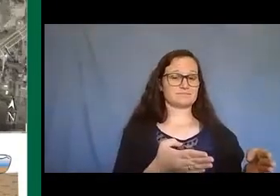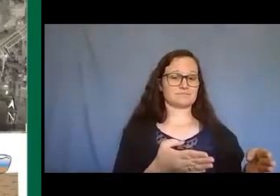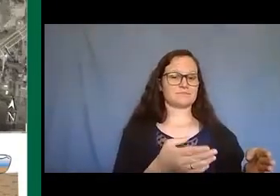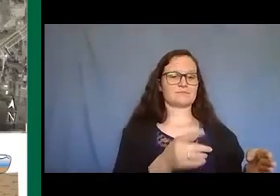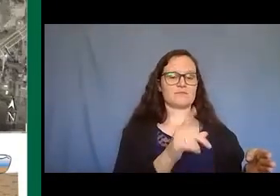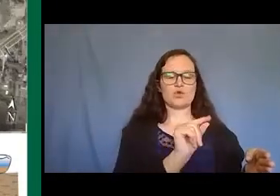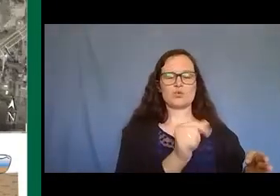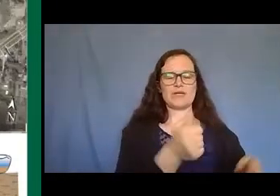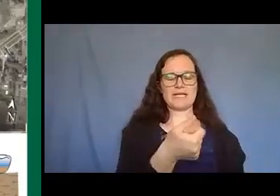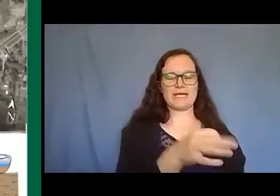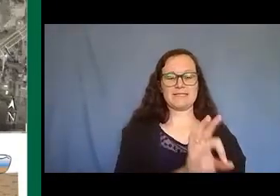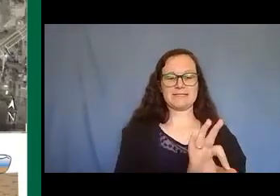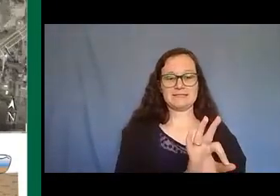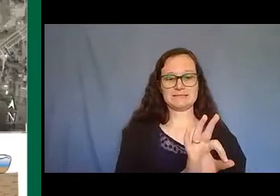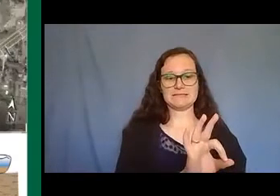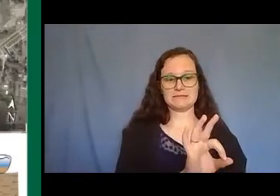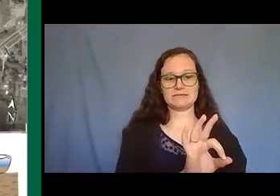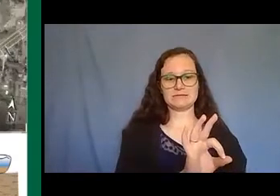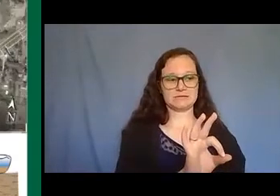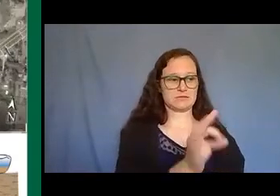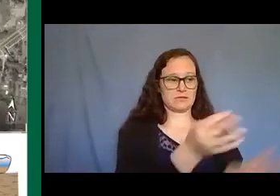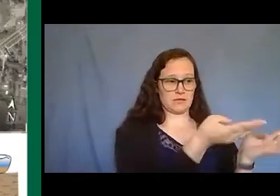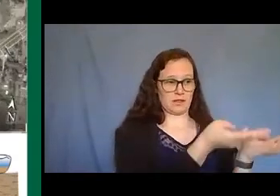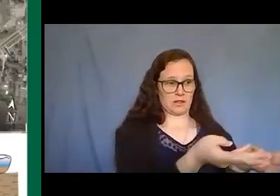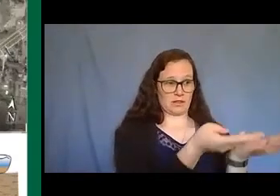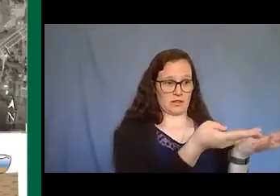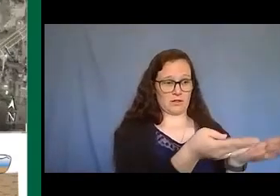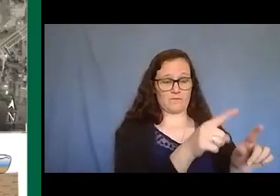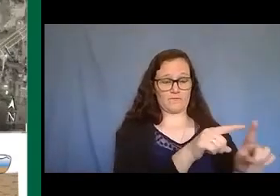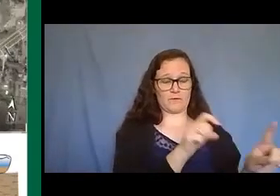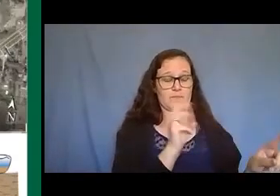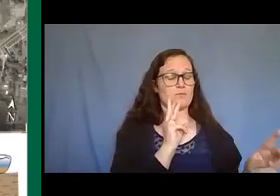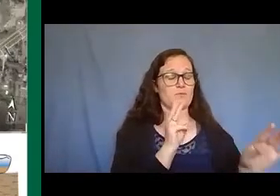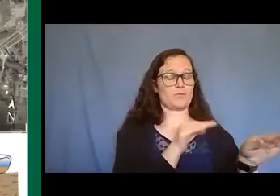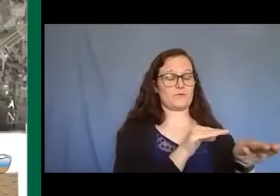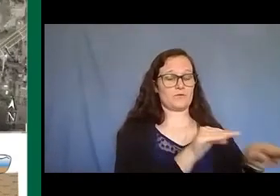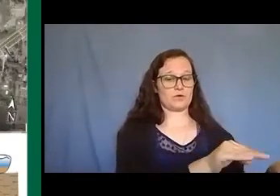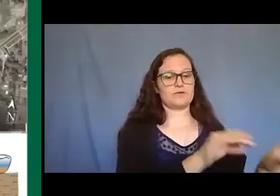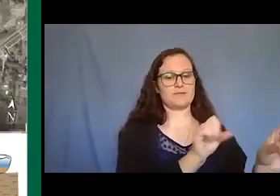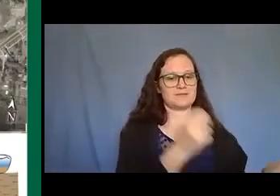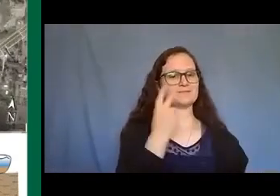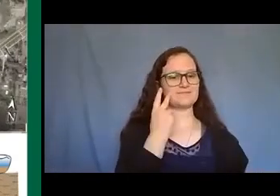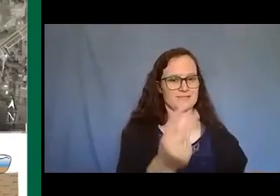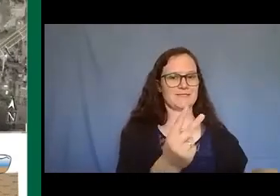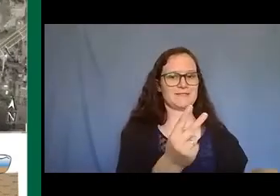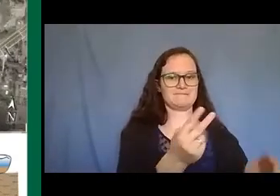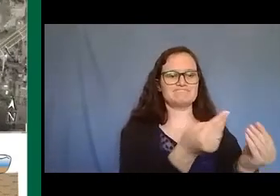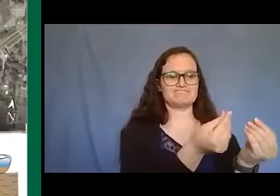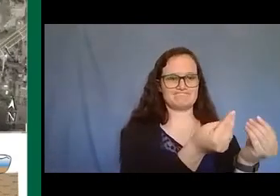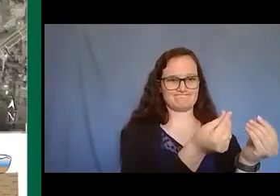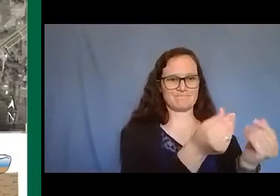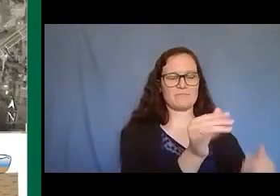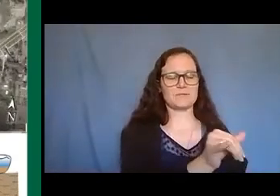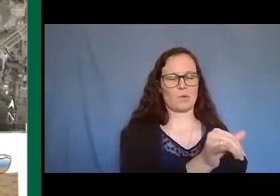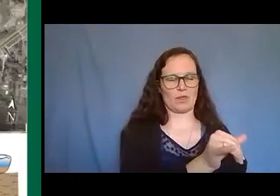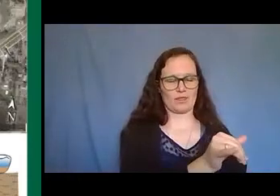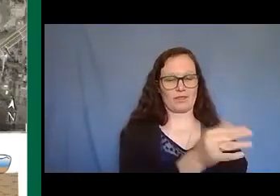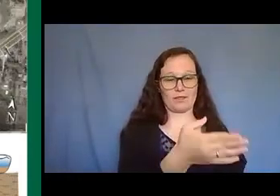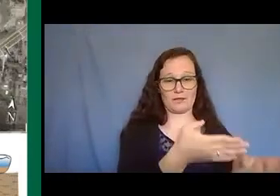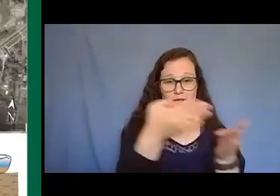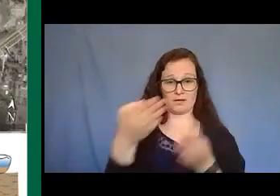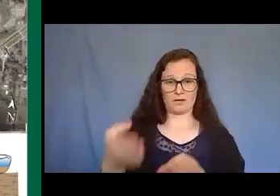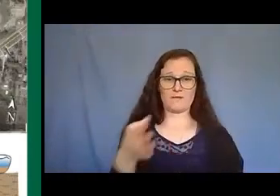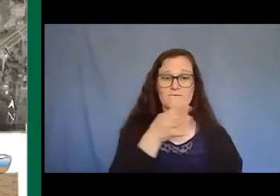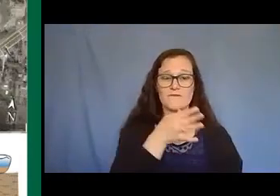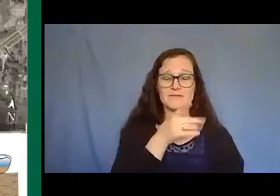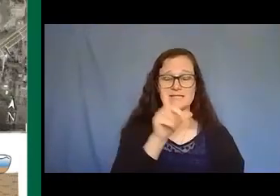River input also has a spot where sediment can be released. For the Farmington Lake, we